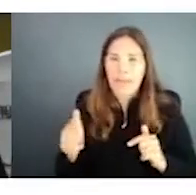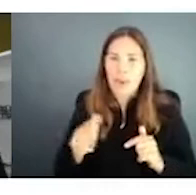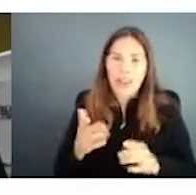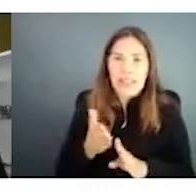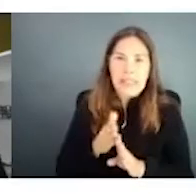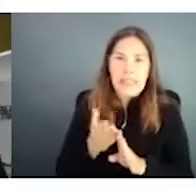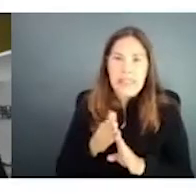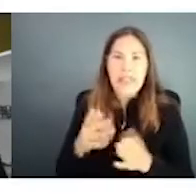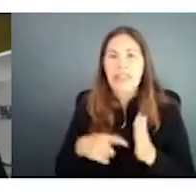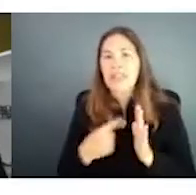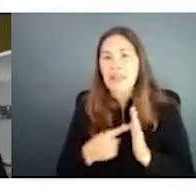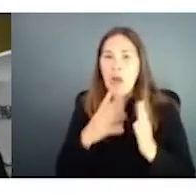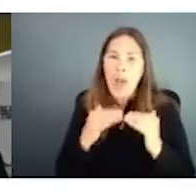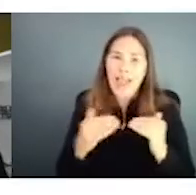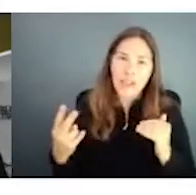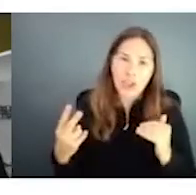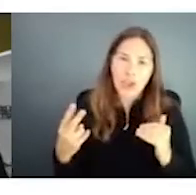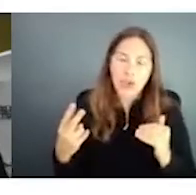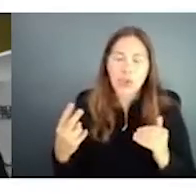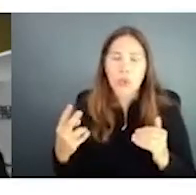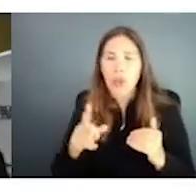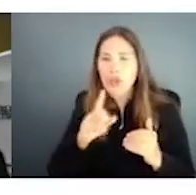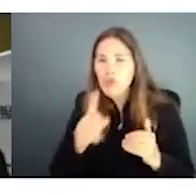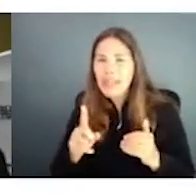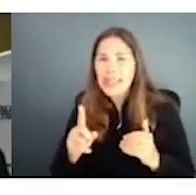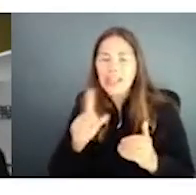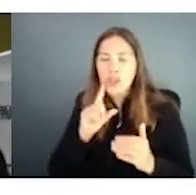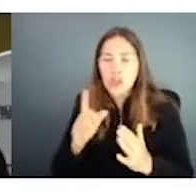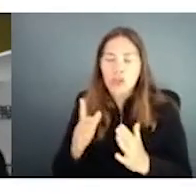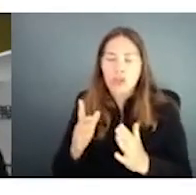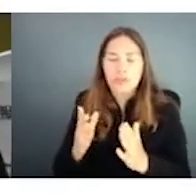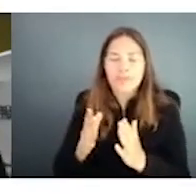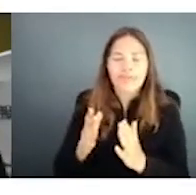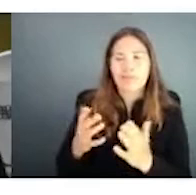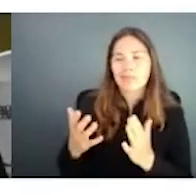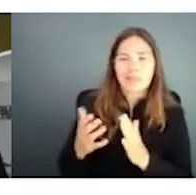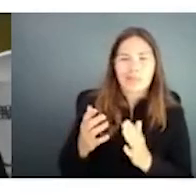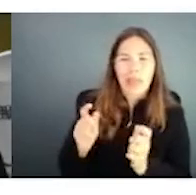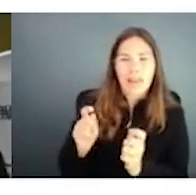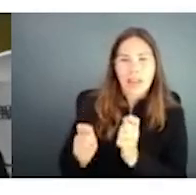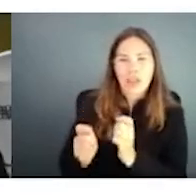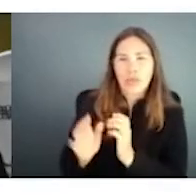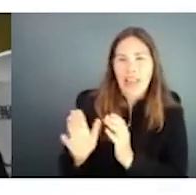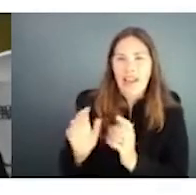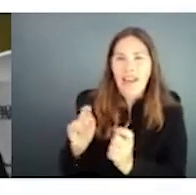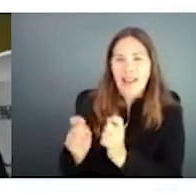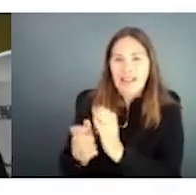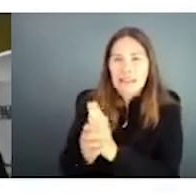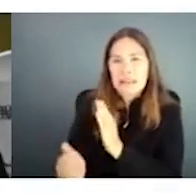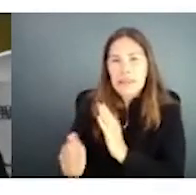Sometimes I want the level 2 to be them really sharpening their editing skills, like a short